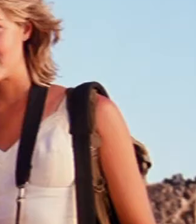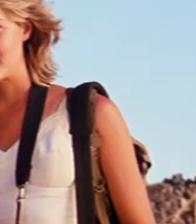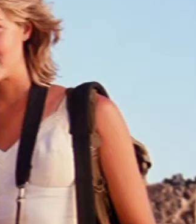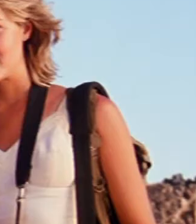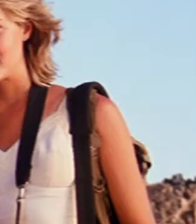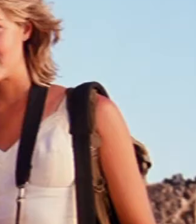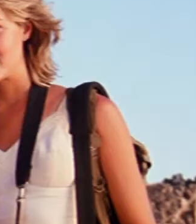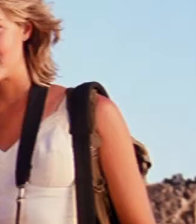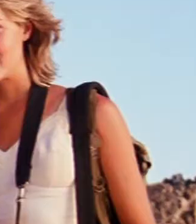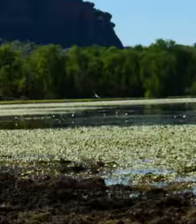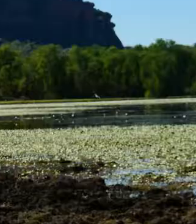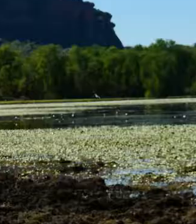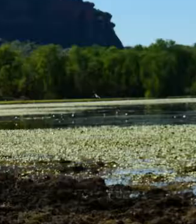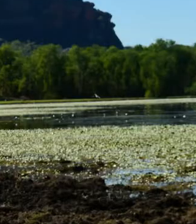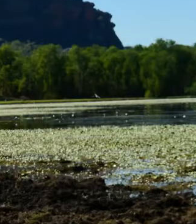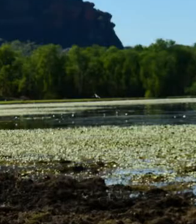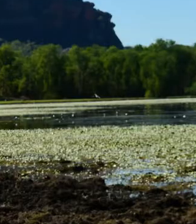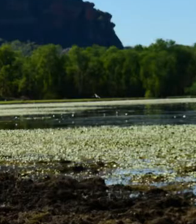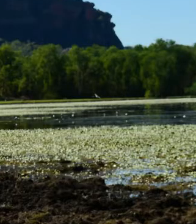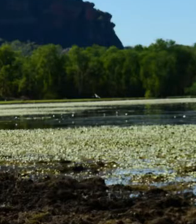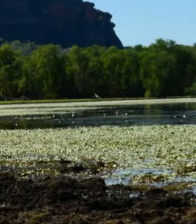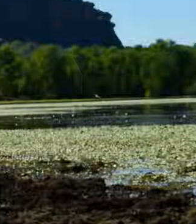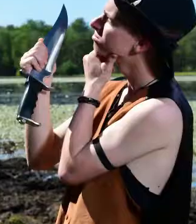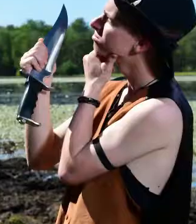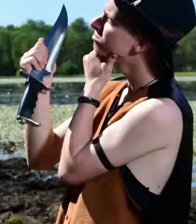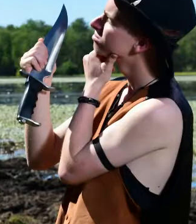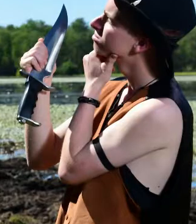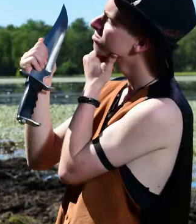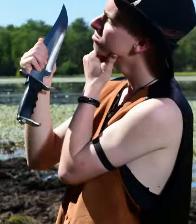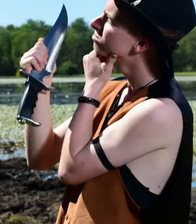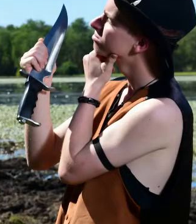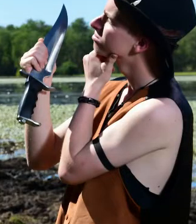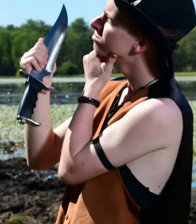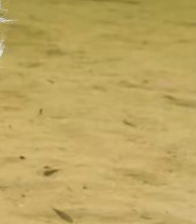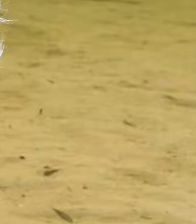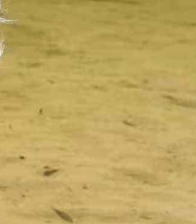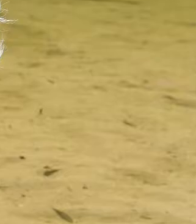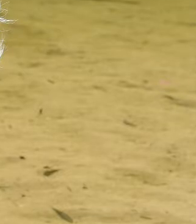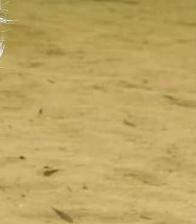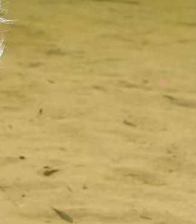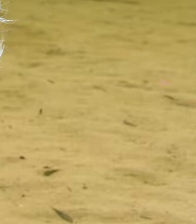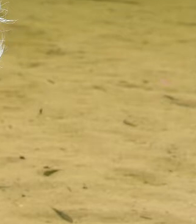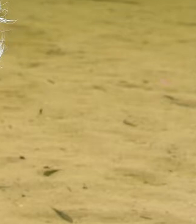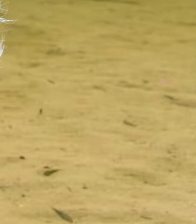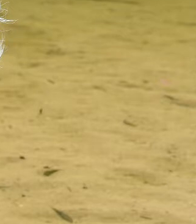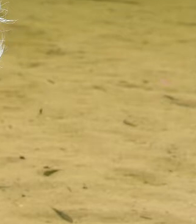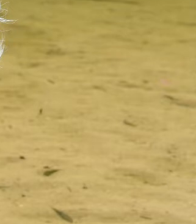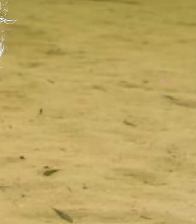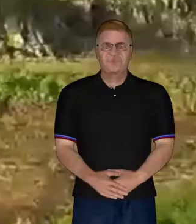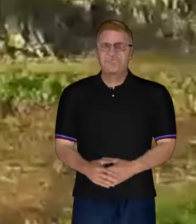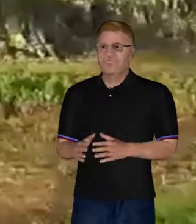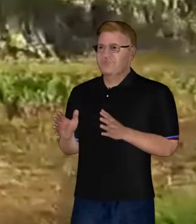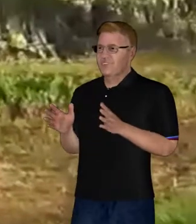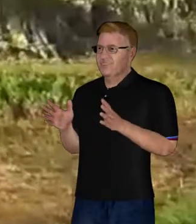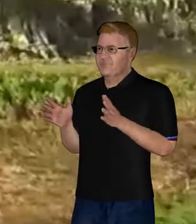Sue and have your photo taken in the actual locations in the movie. Just imagine saying, "Well, that's a knife," while dressed up in a